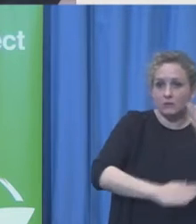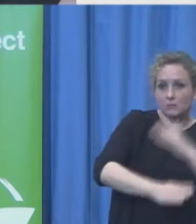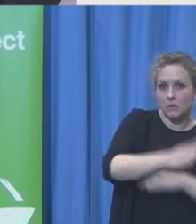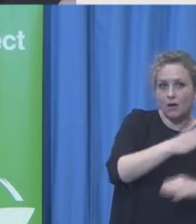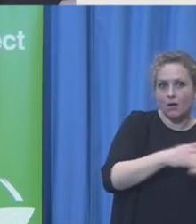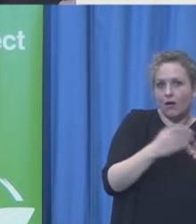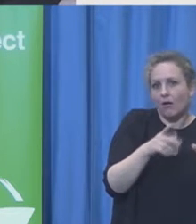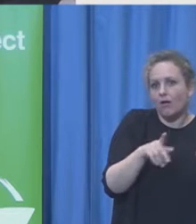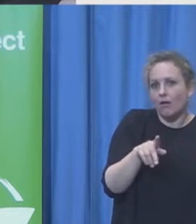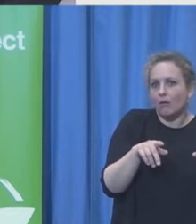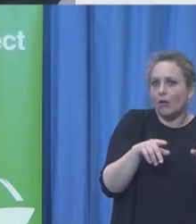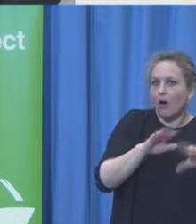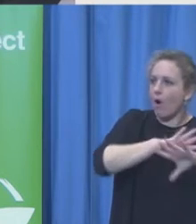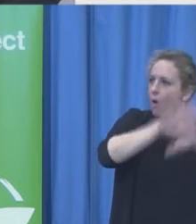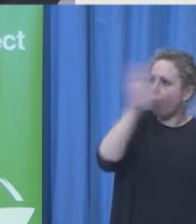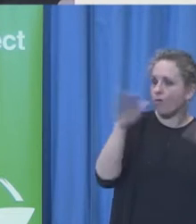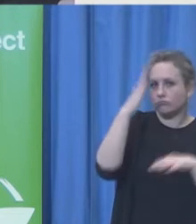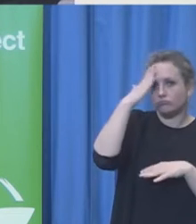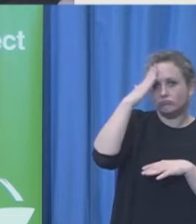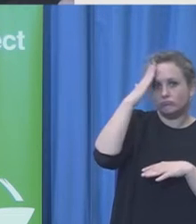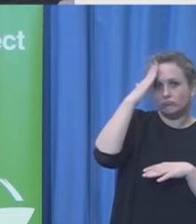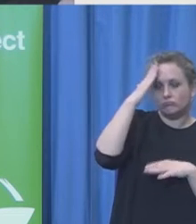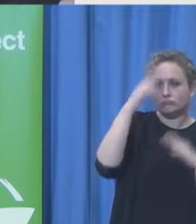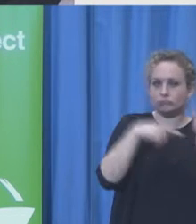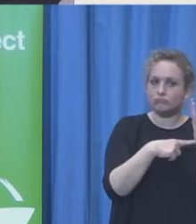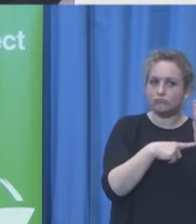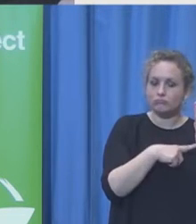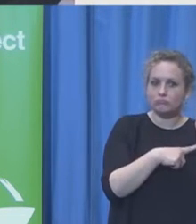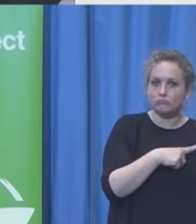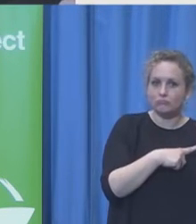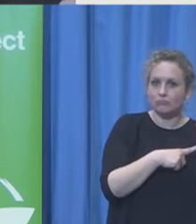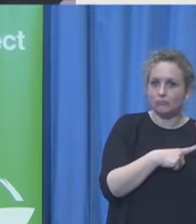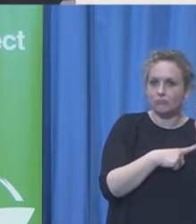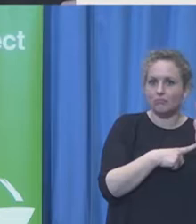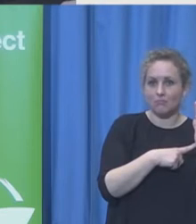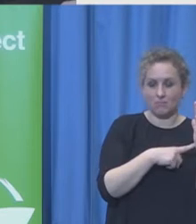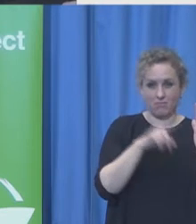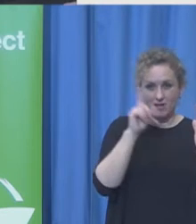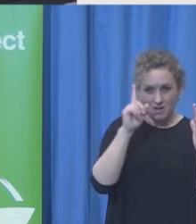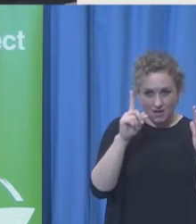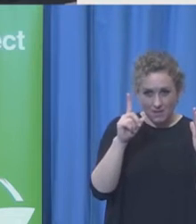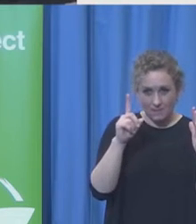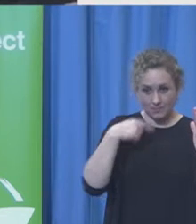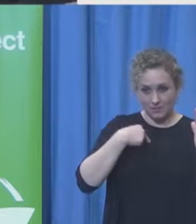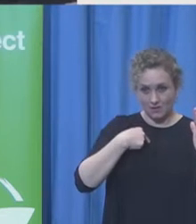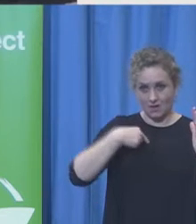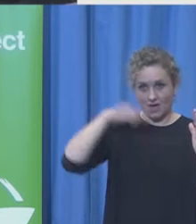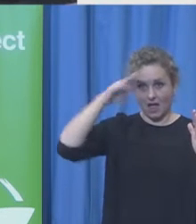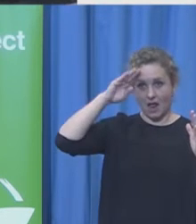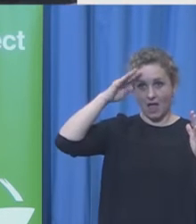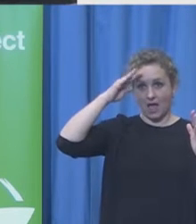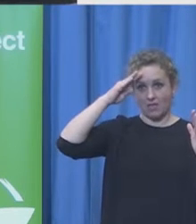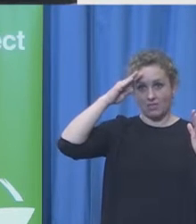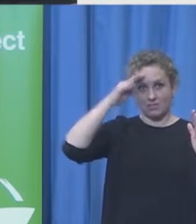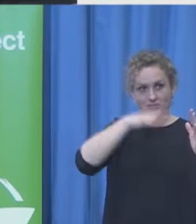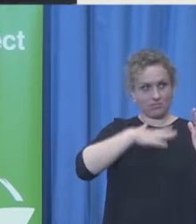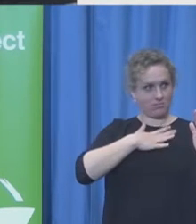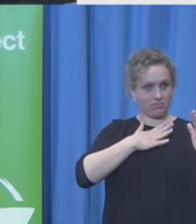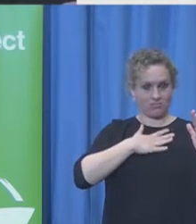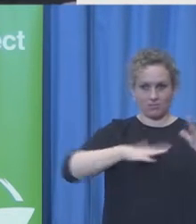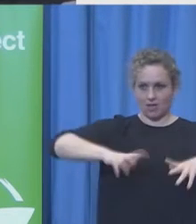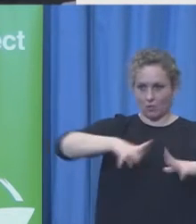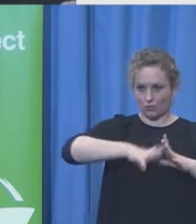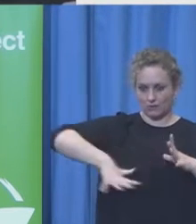to disability. Naturally, as an island nation, we will continue to require support from Europe.